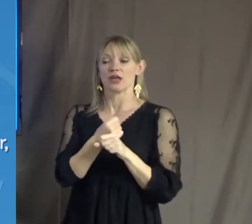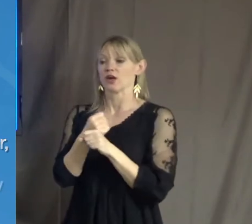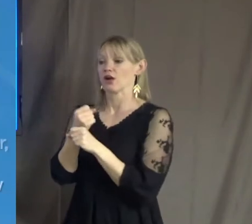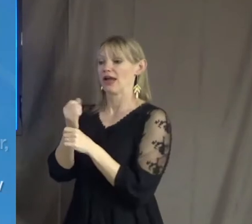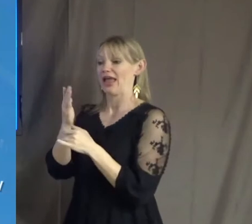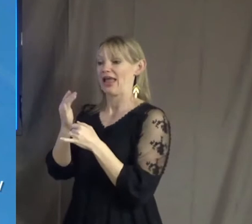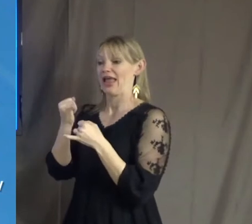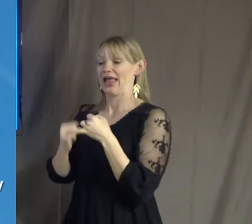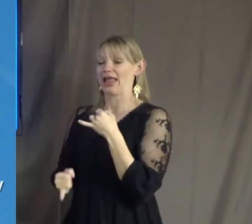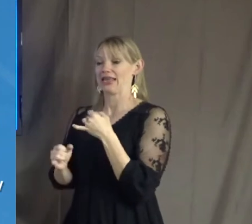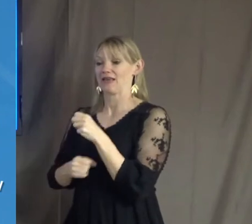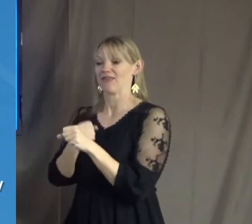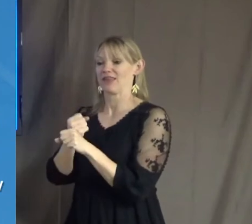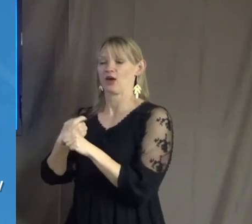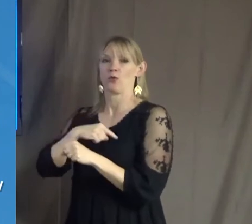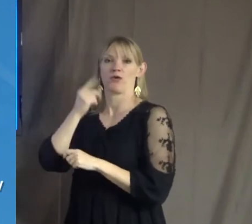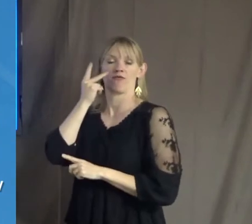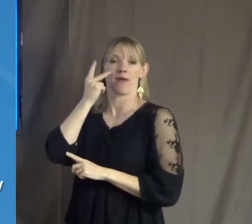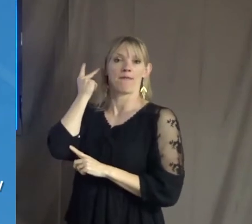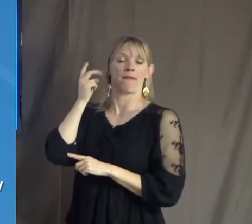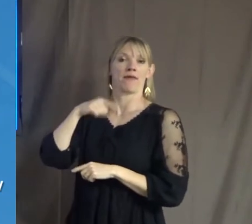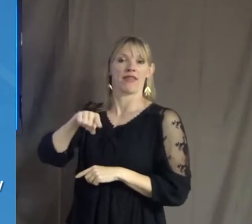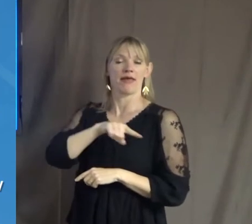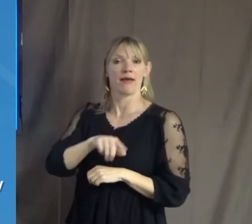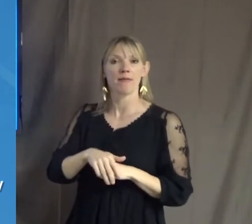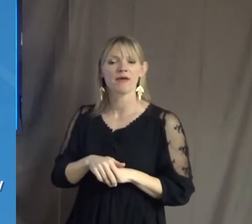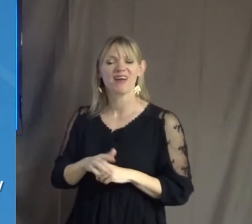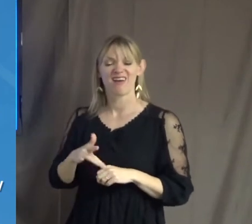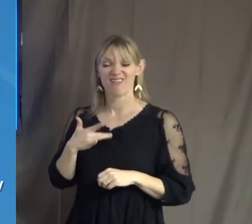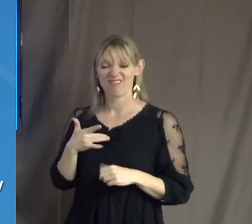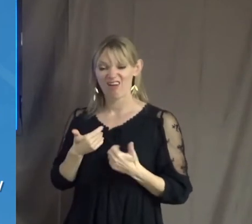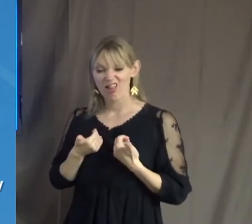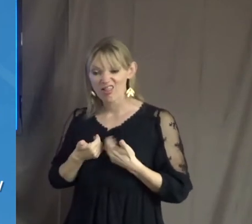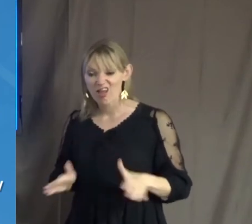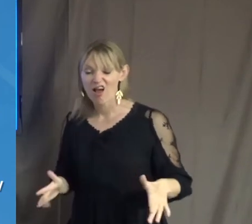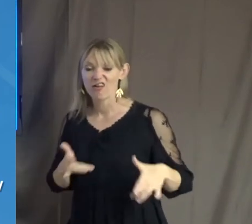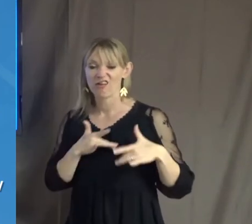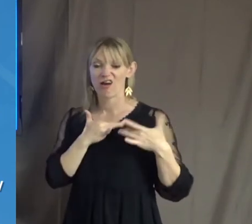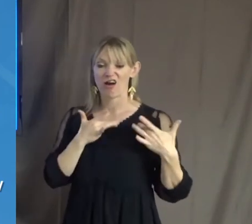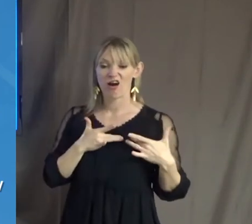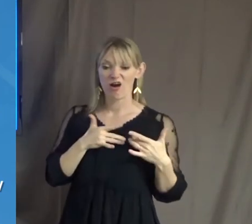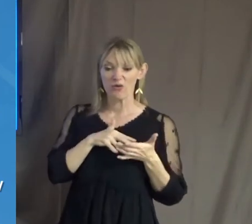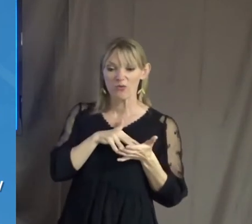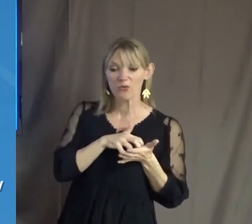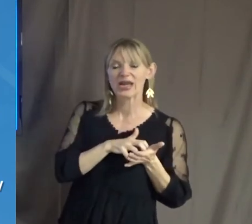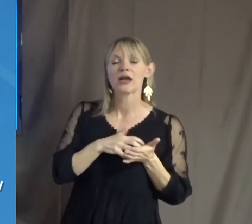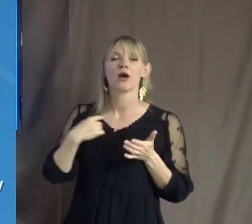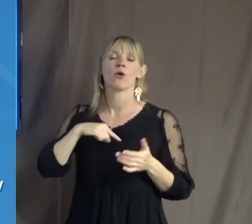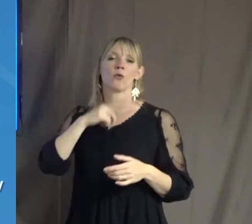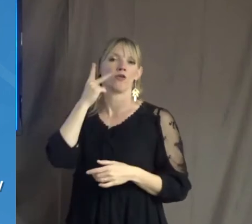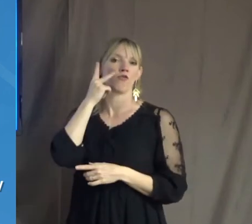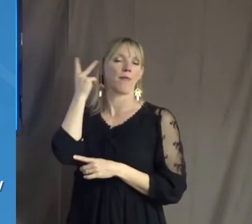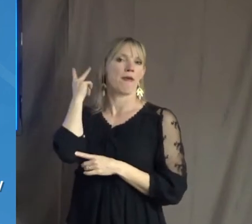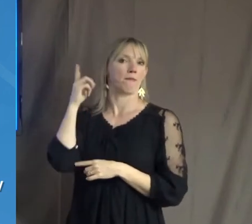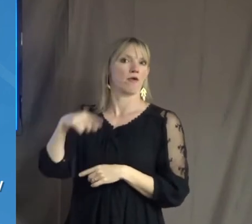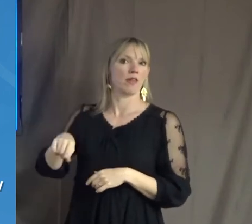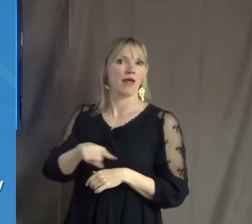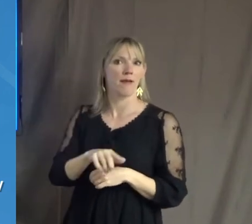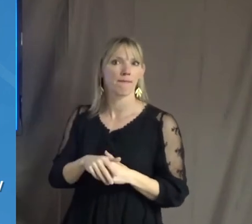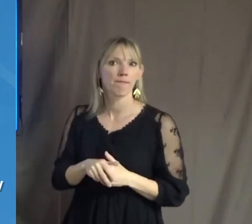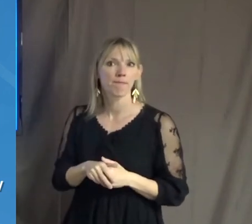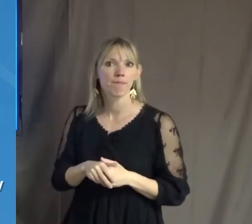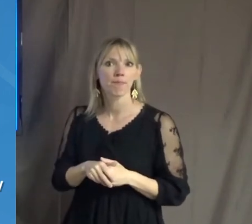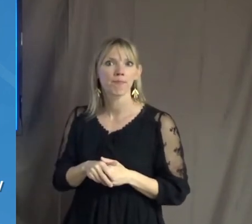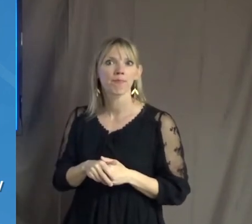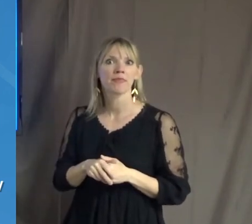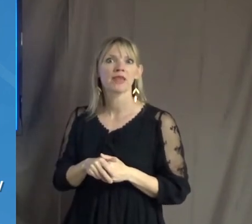them. And when we feel lost and weak at heart, we remember them. And when we have joy we